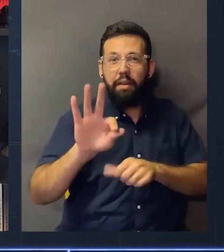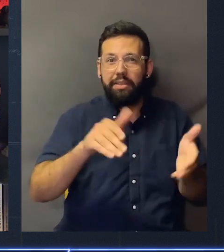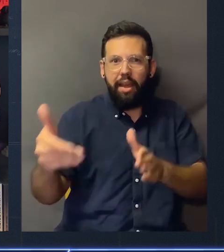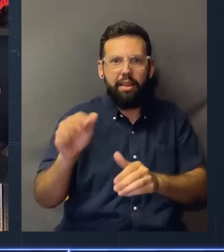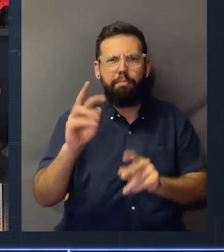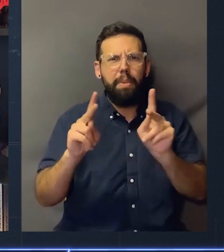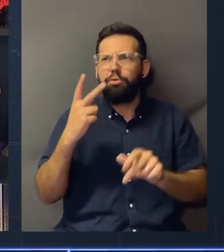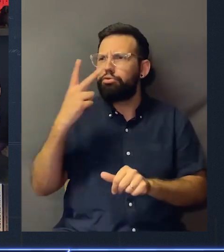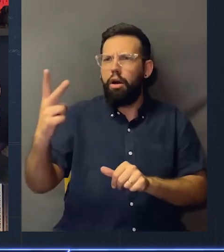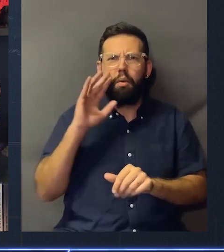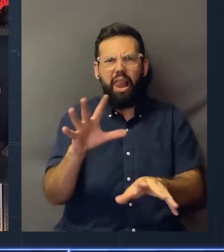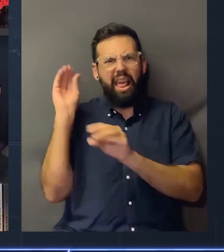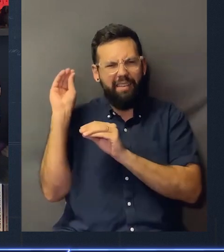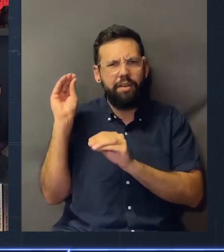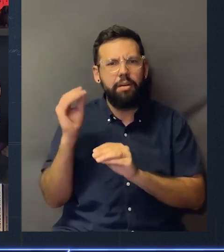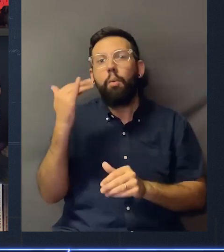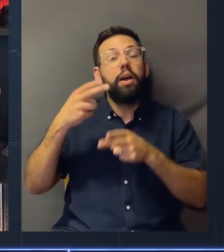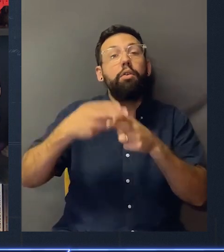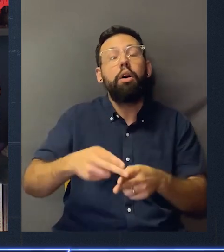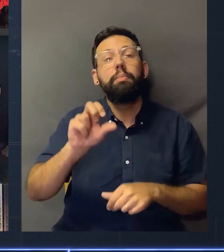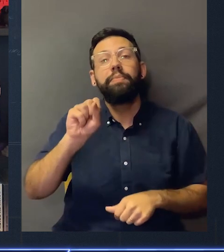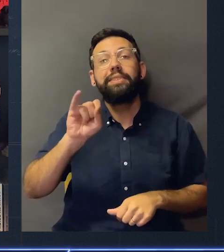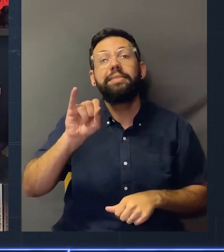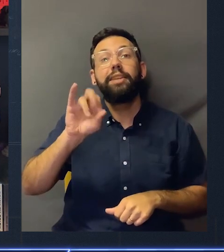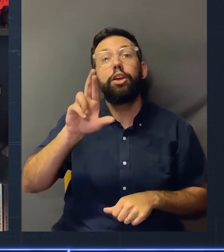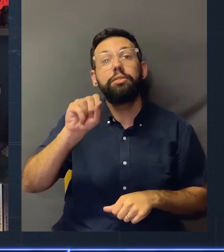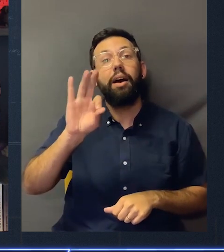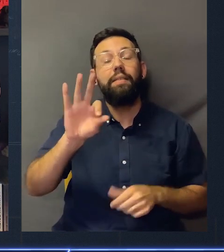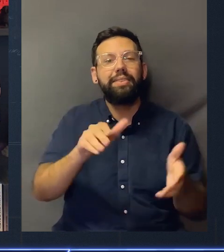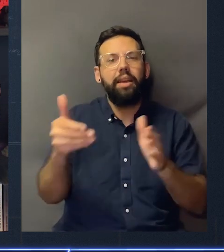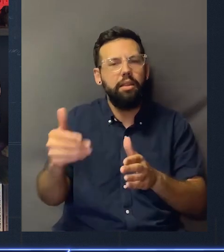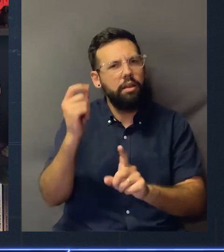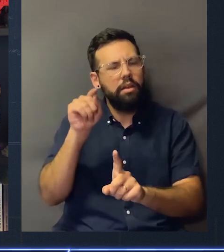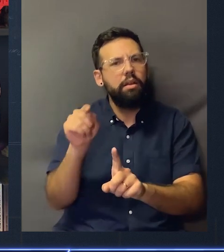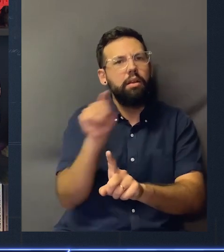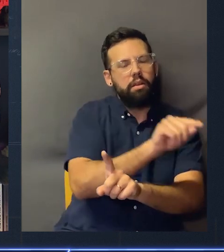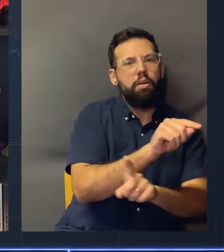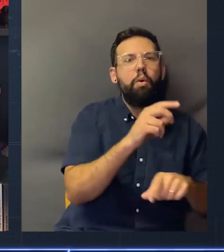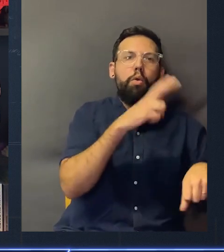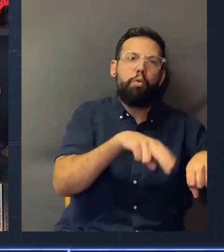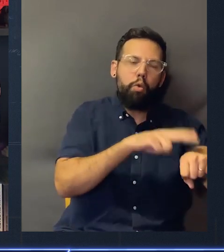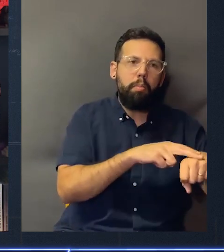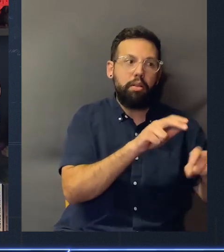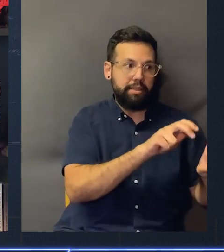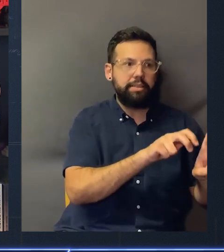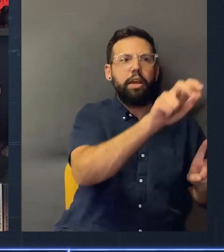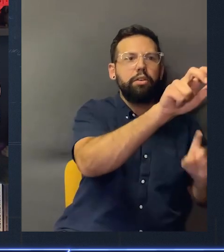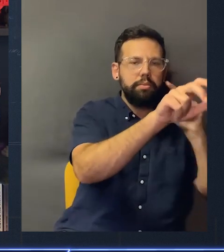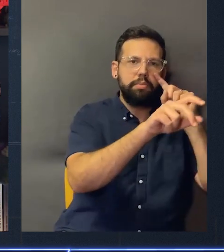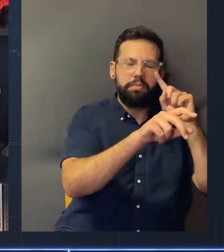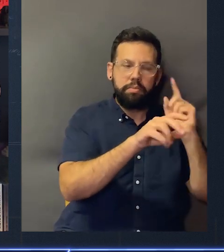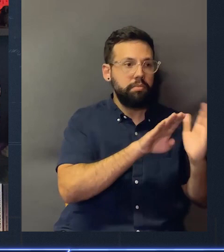away, right? Anyway, why are they the Stairs of Death? Well, a normal set of stairs has a 45% grade. So it goes